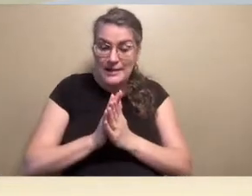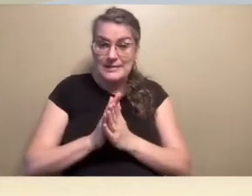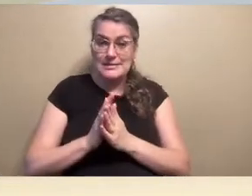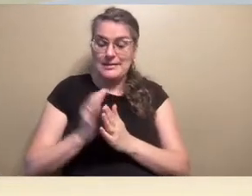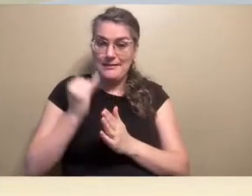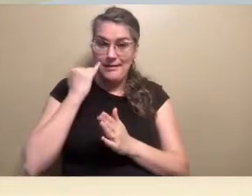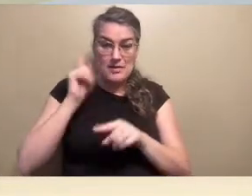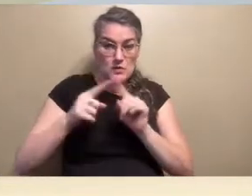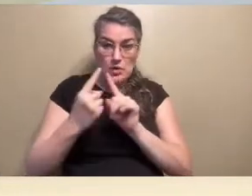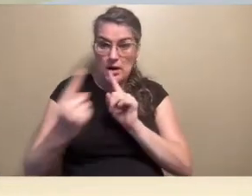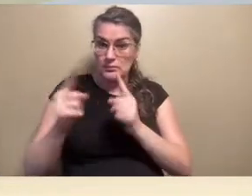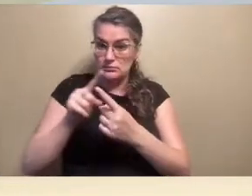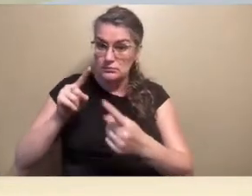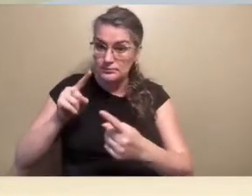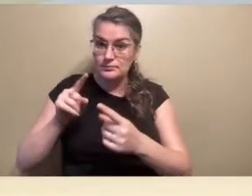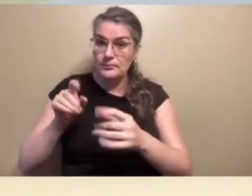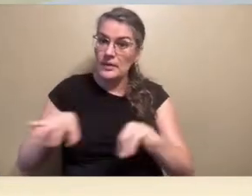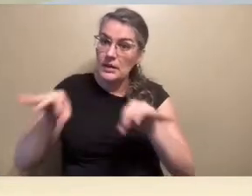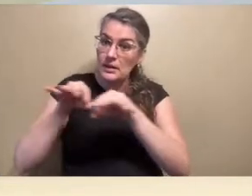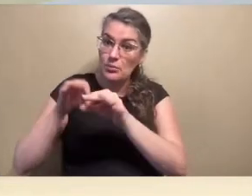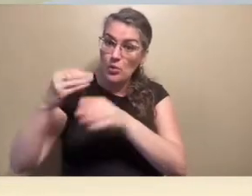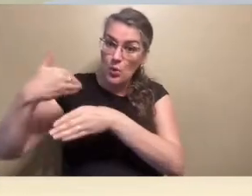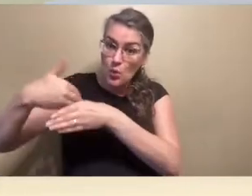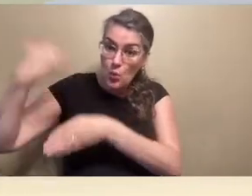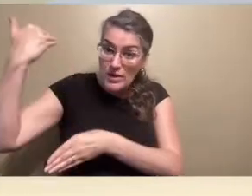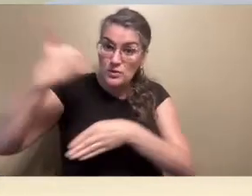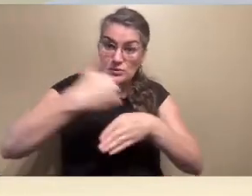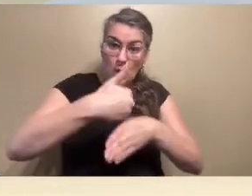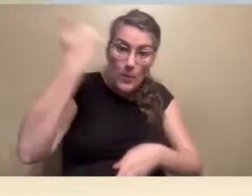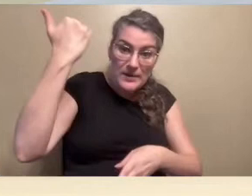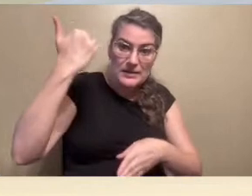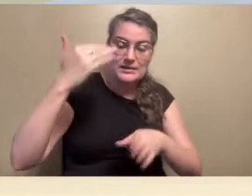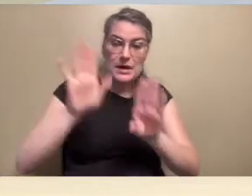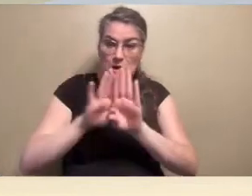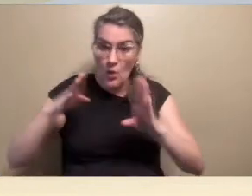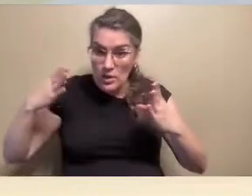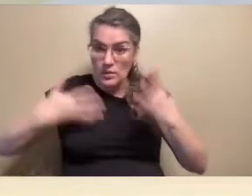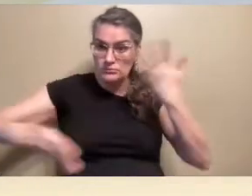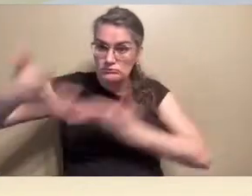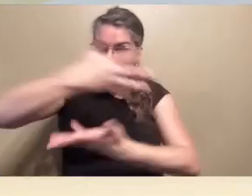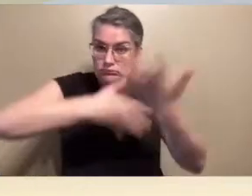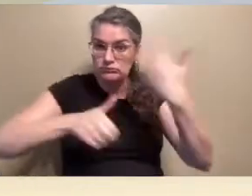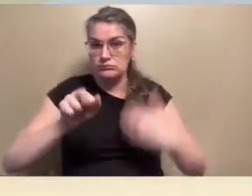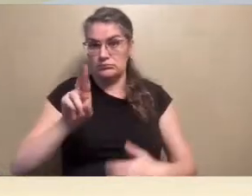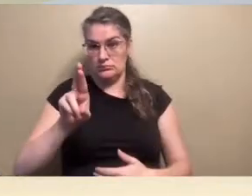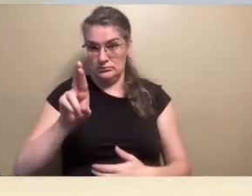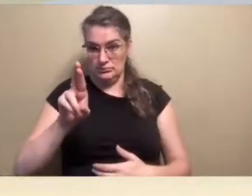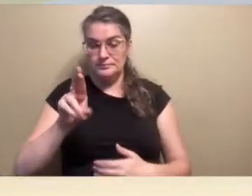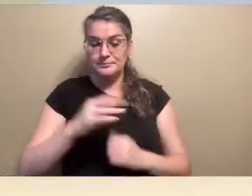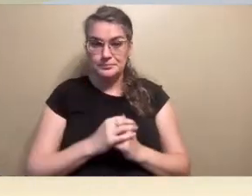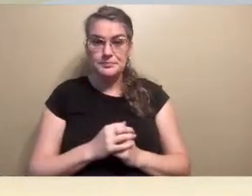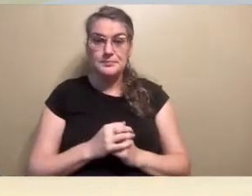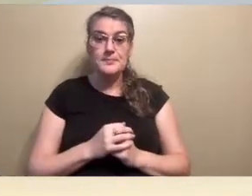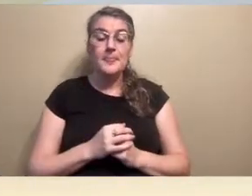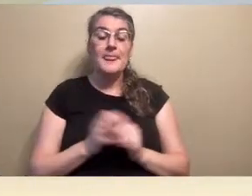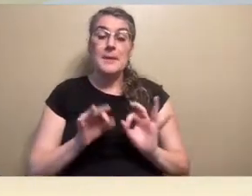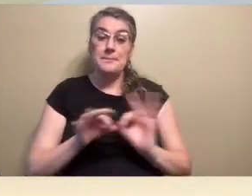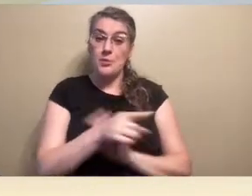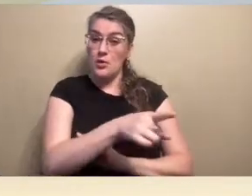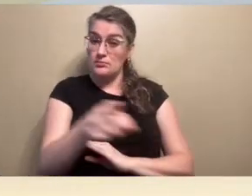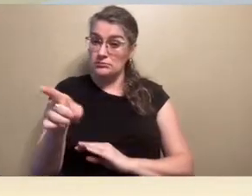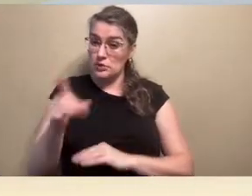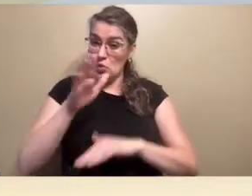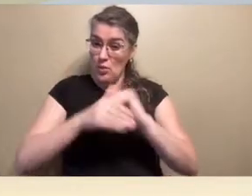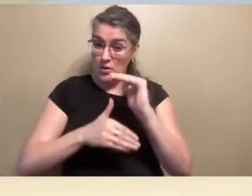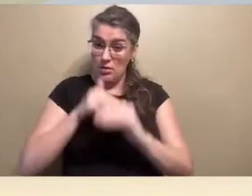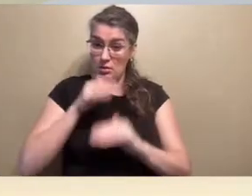no one-size-fits-all going forward. We each have to go at our own pace, making our own decisions on what personal practices